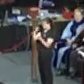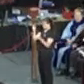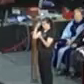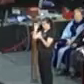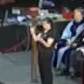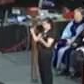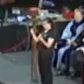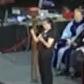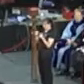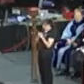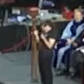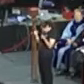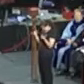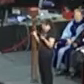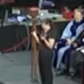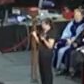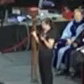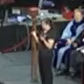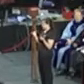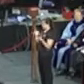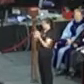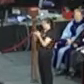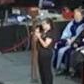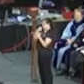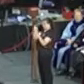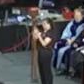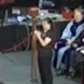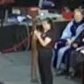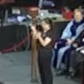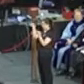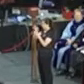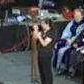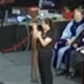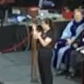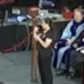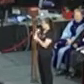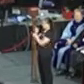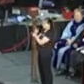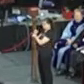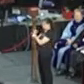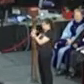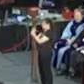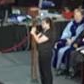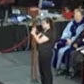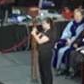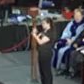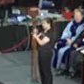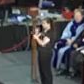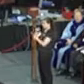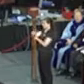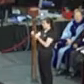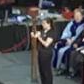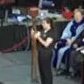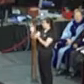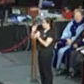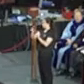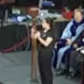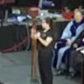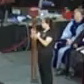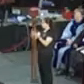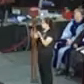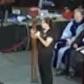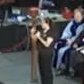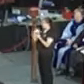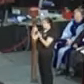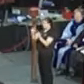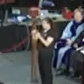ready to know ourselves and know how to make a marriage work. I was working, putting him through college, and trying to be a